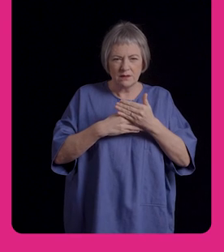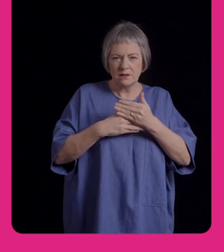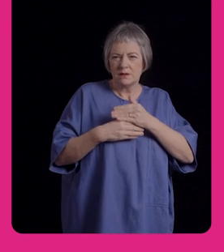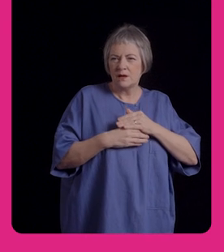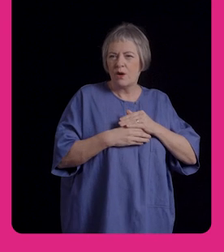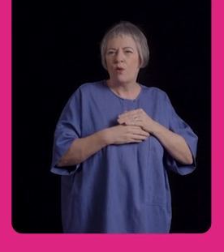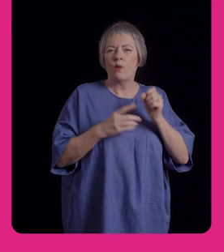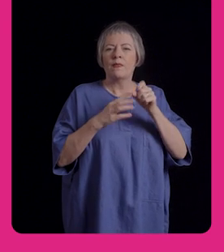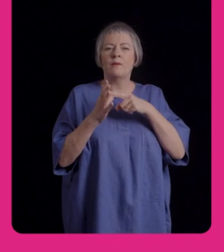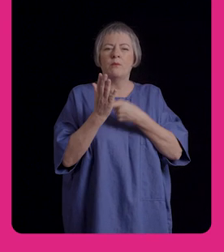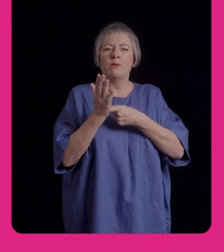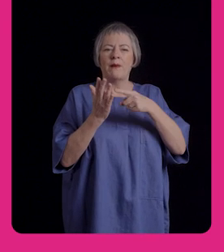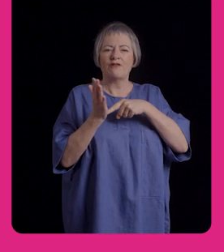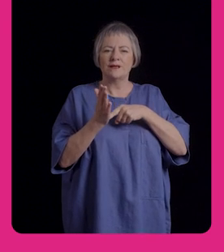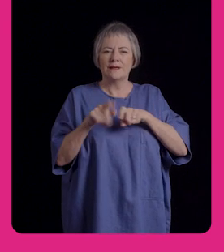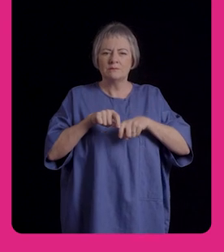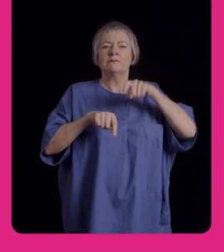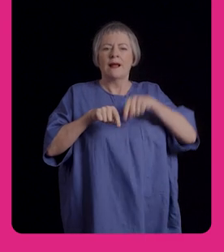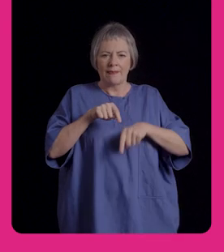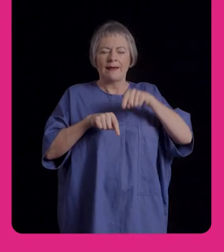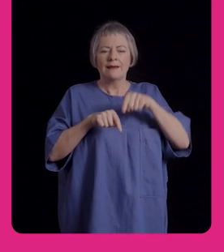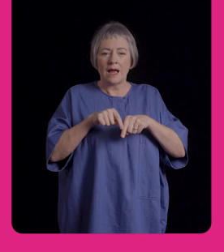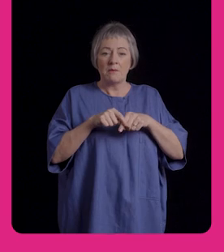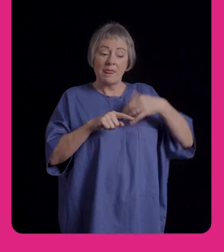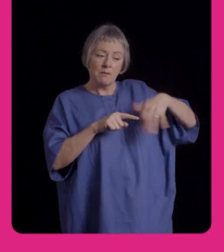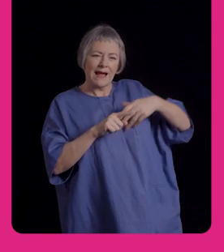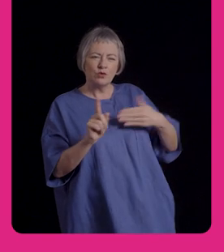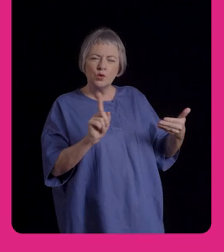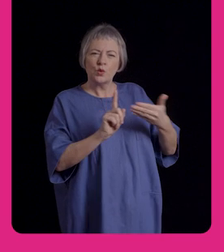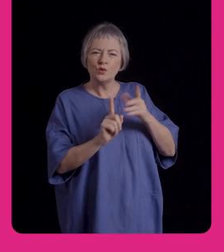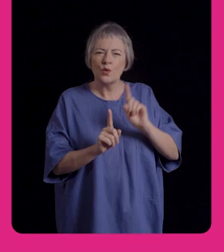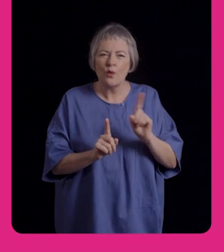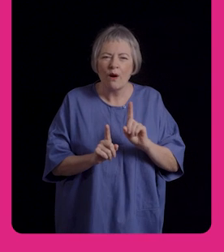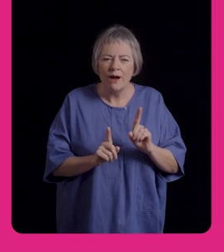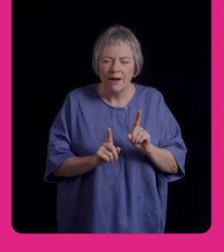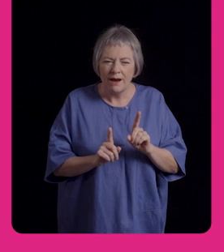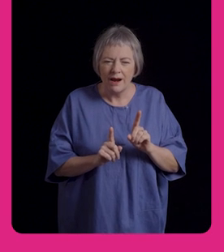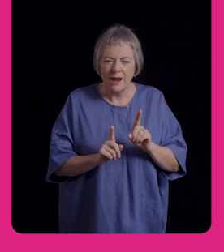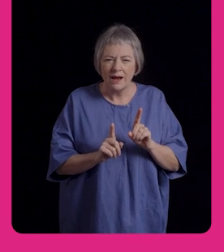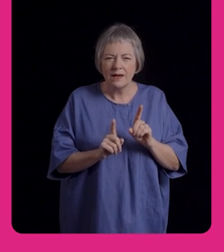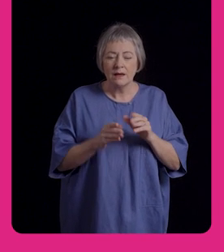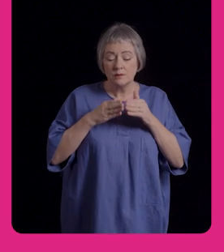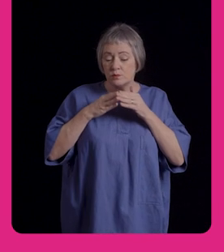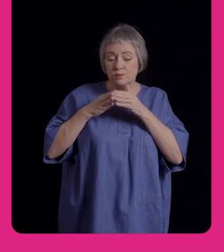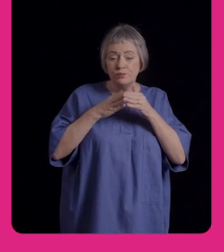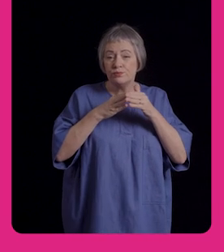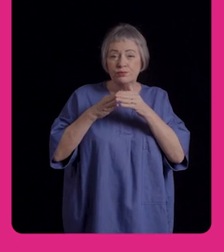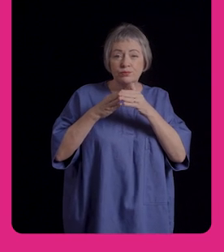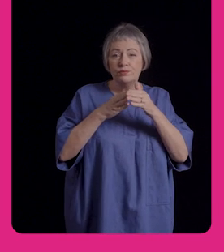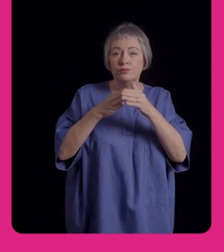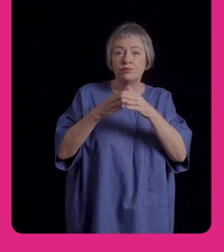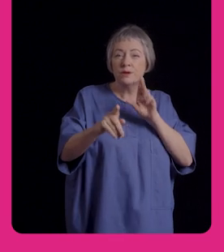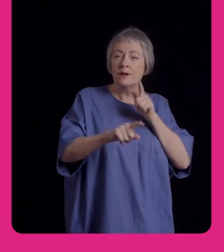parrot and a peg leg. And there's a couple of other characters, but in the background you notice there's like a sailing ship off in